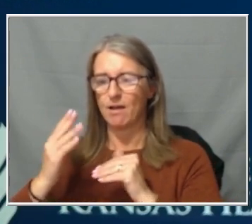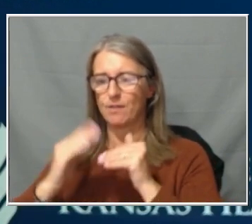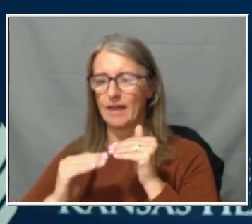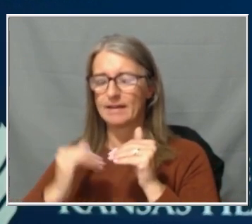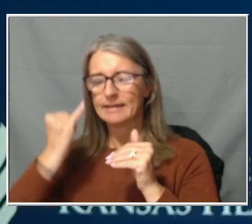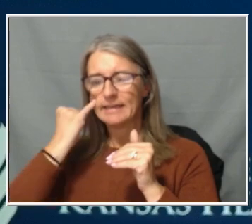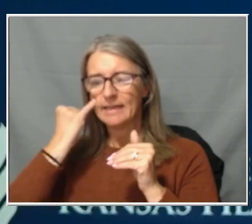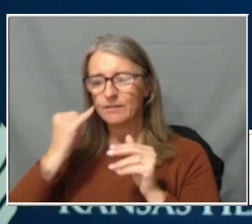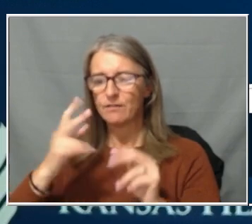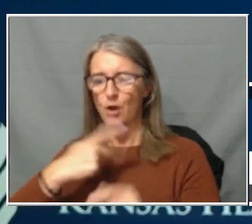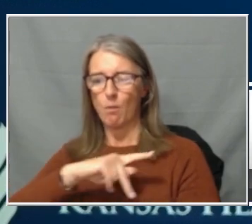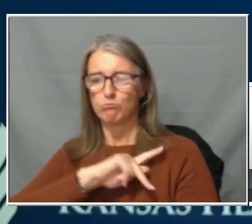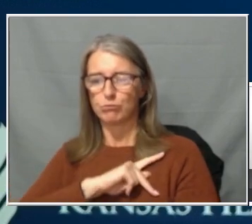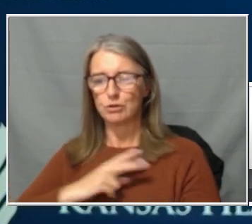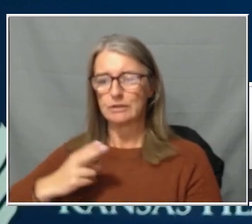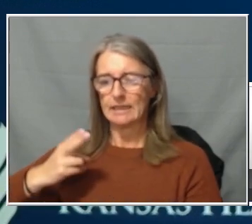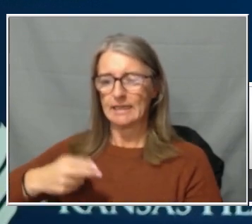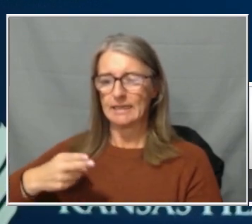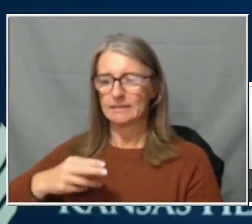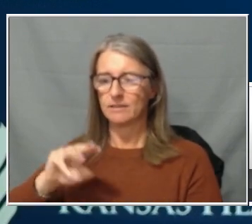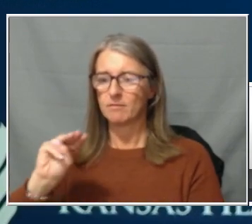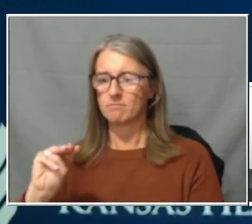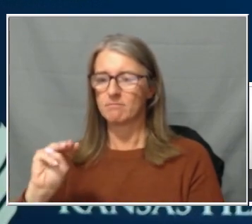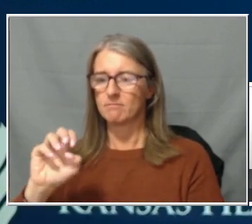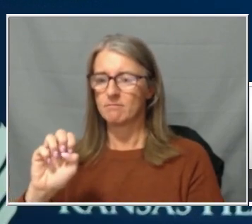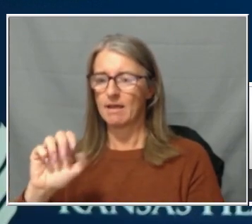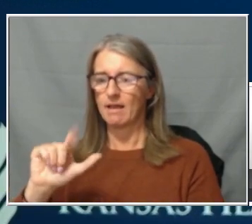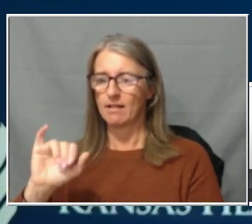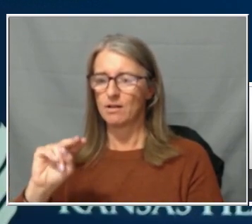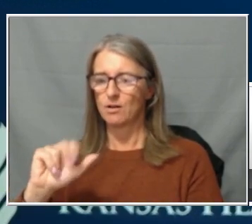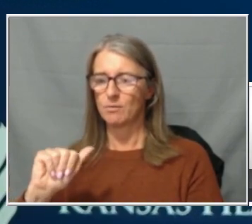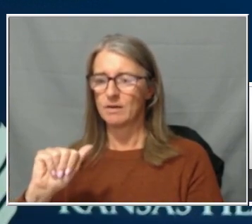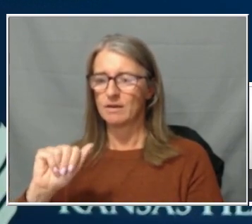had a personal history of melanoma, you've got a 5 to